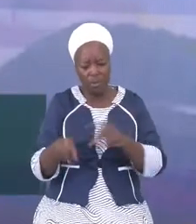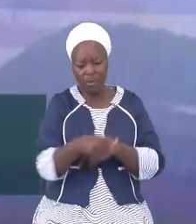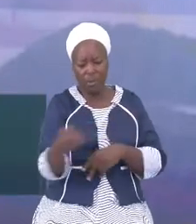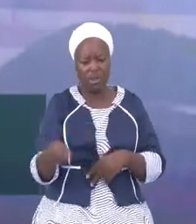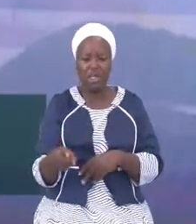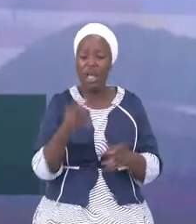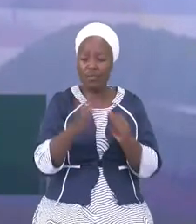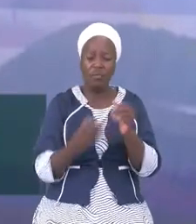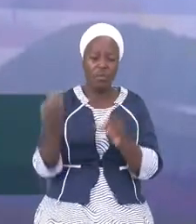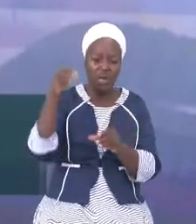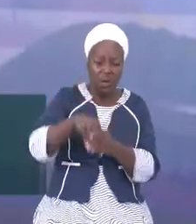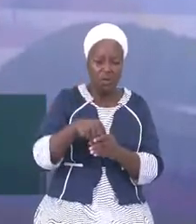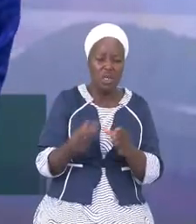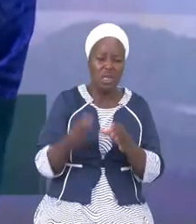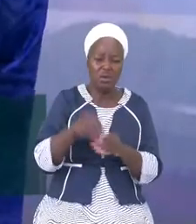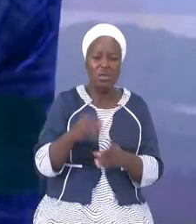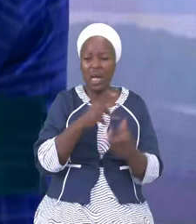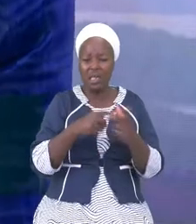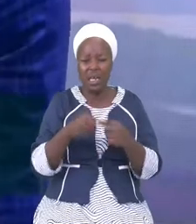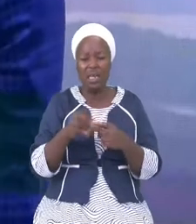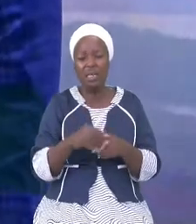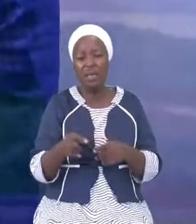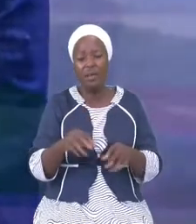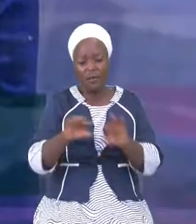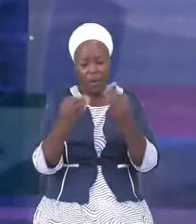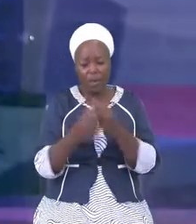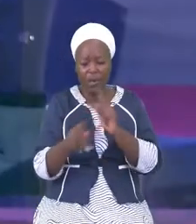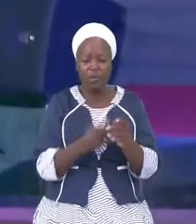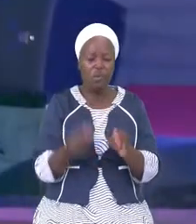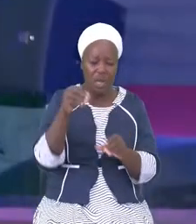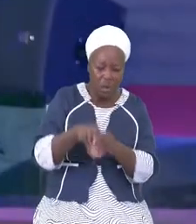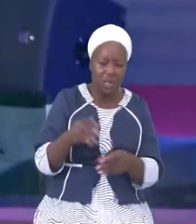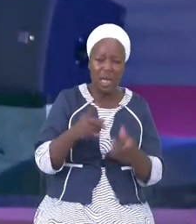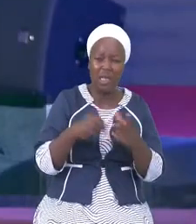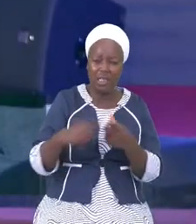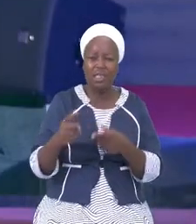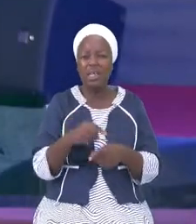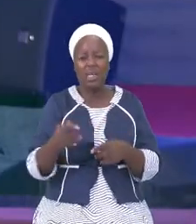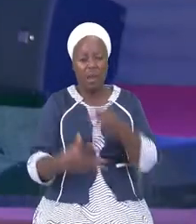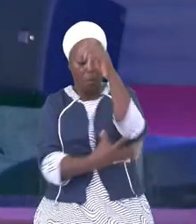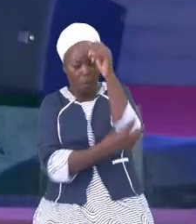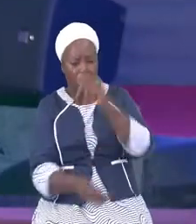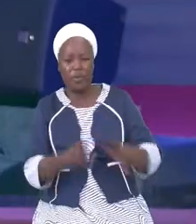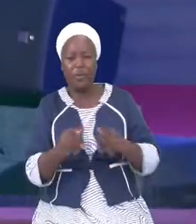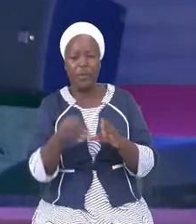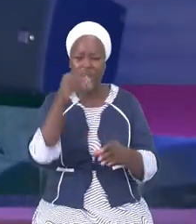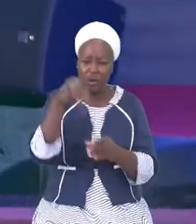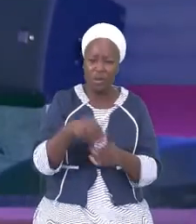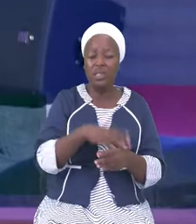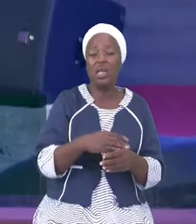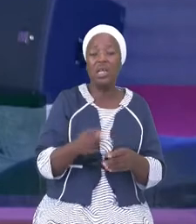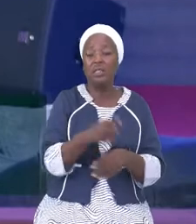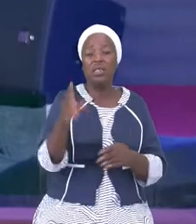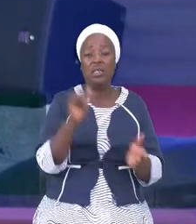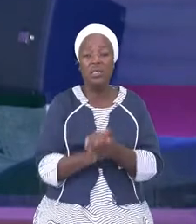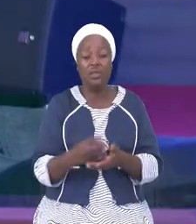the prominent people included, they, the poor people included, they that observe